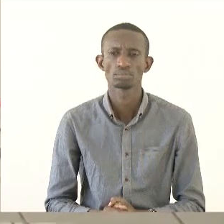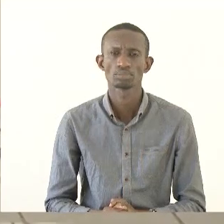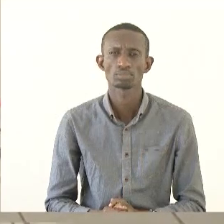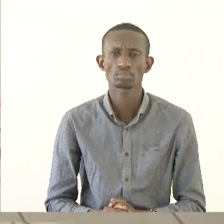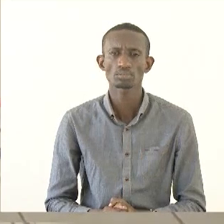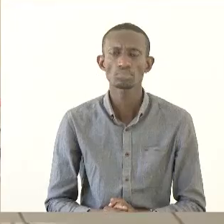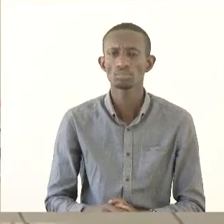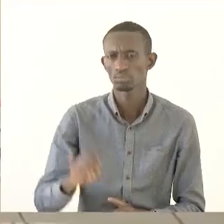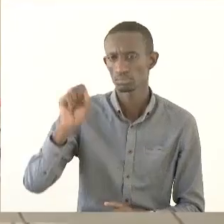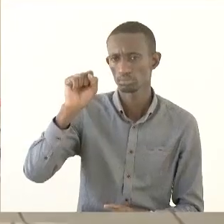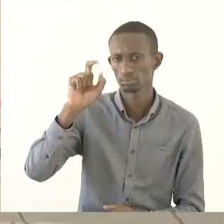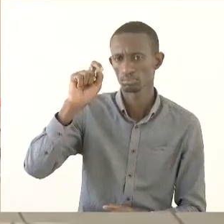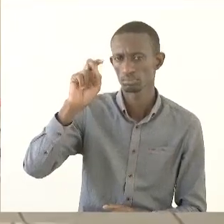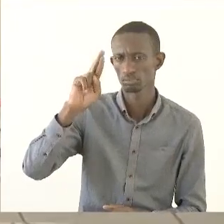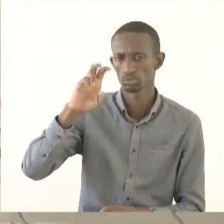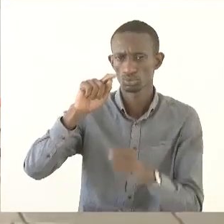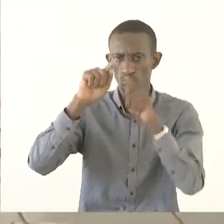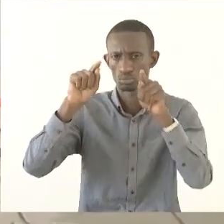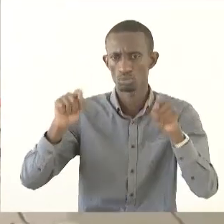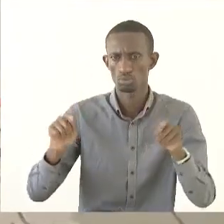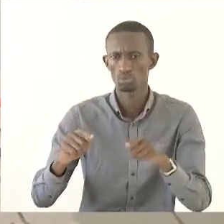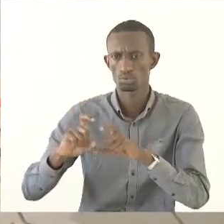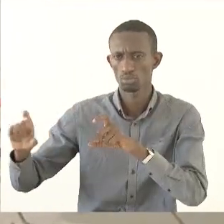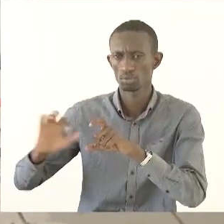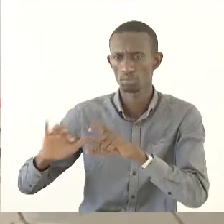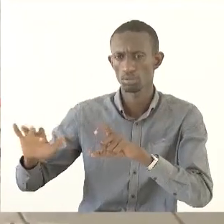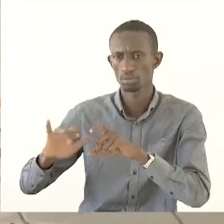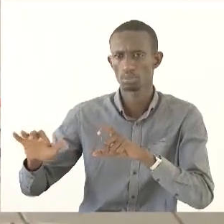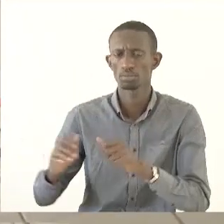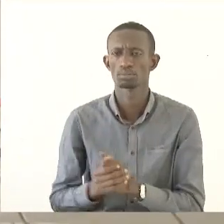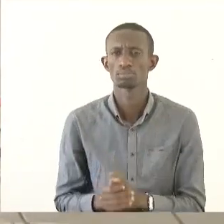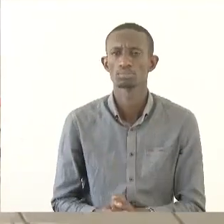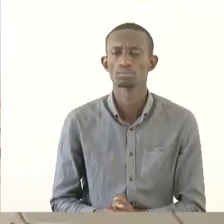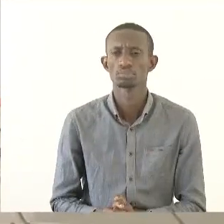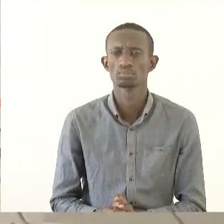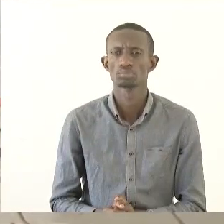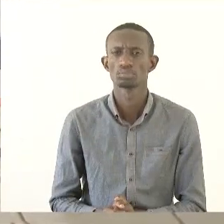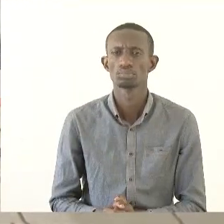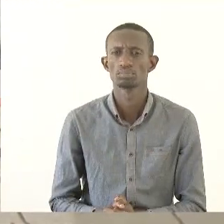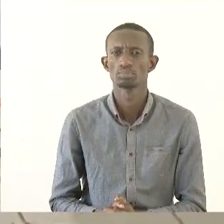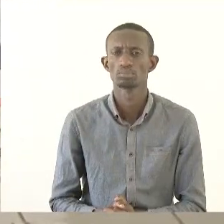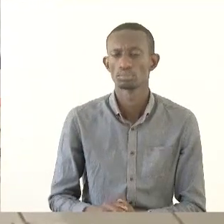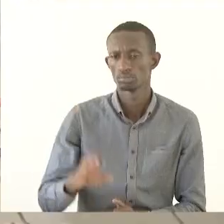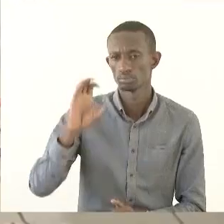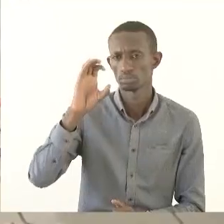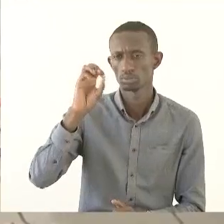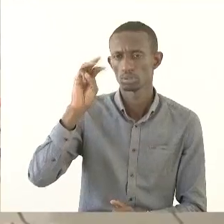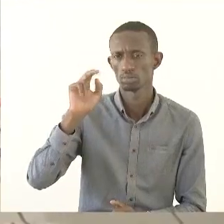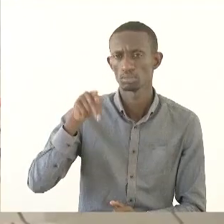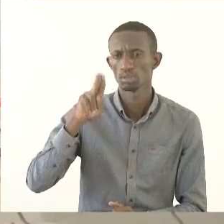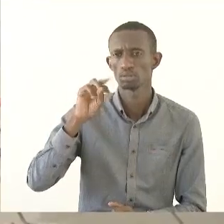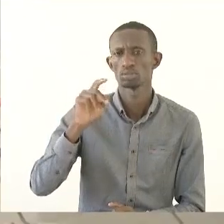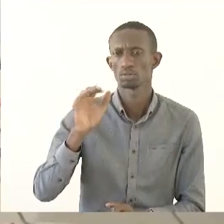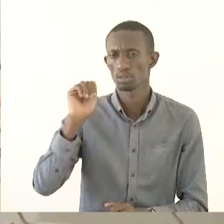The structural formula, that is C, compound A, I think you can be able to look at the compound A, where